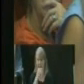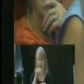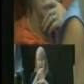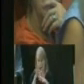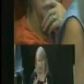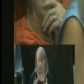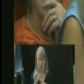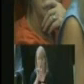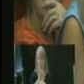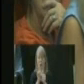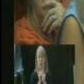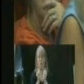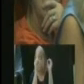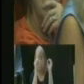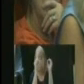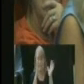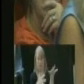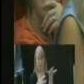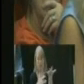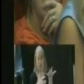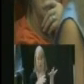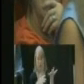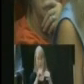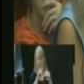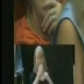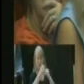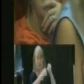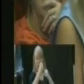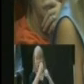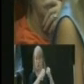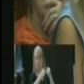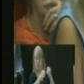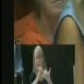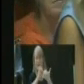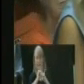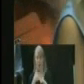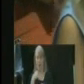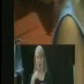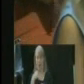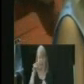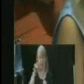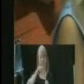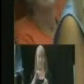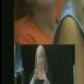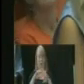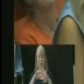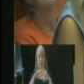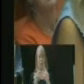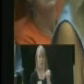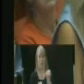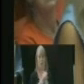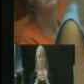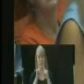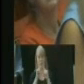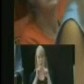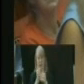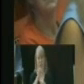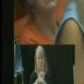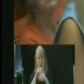teachers. And that structure is kind of how I see a regional support team working in a school